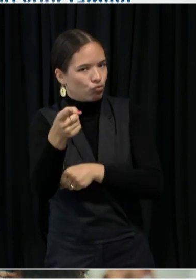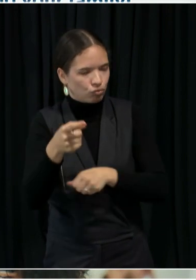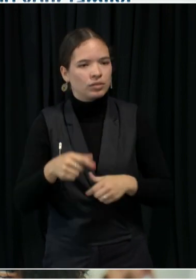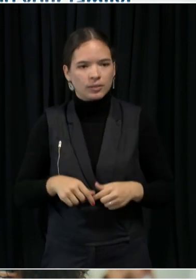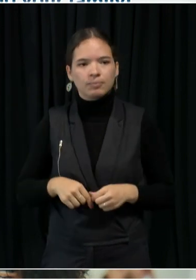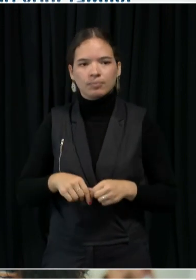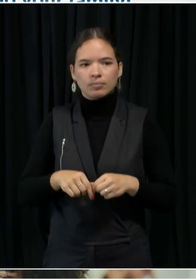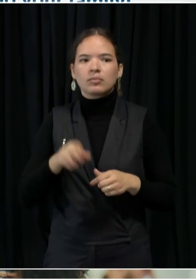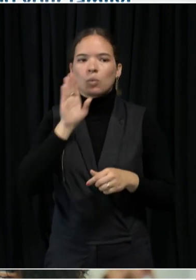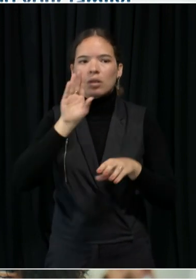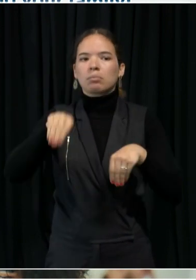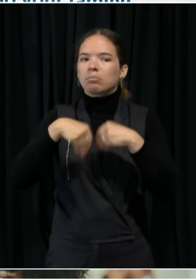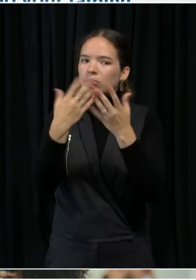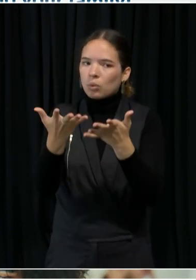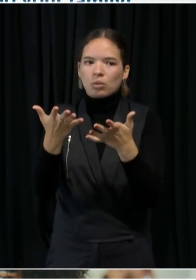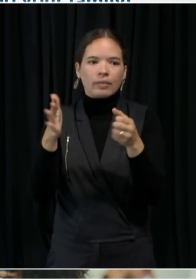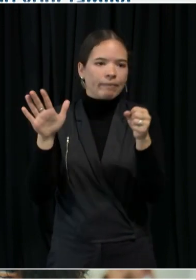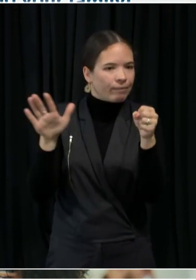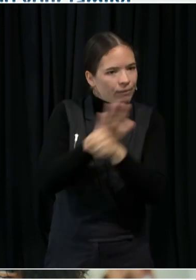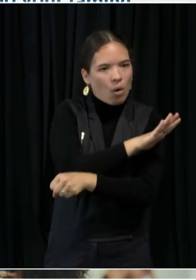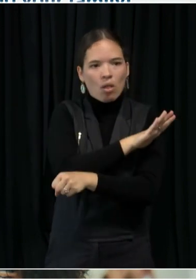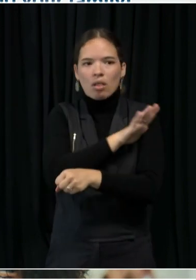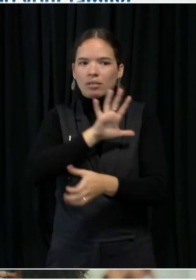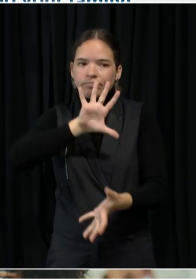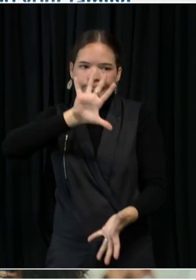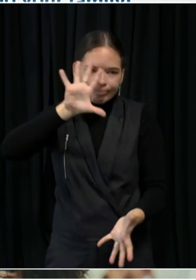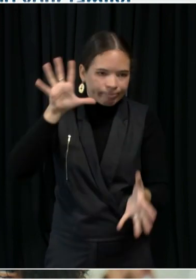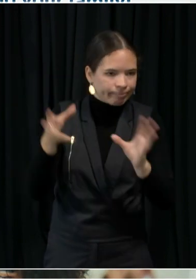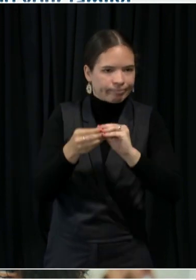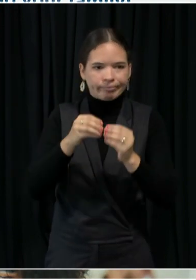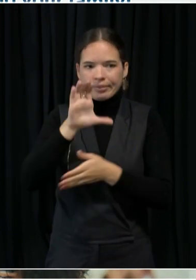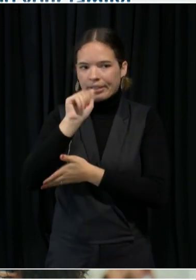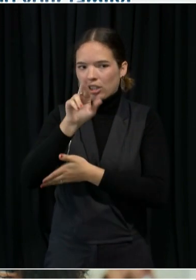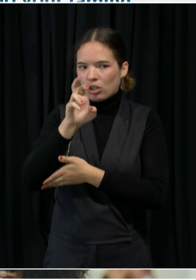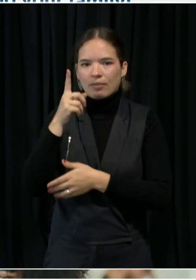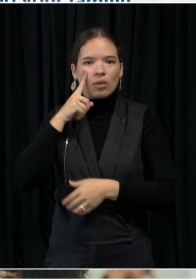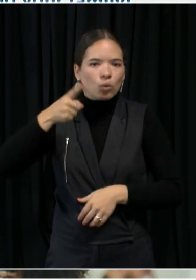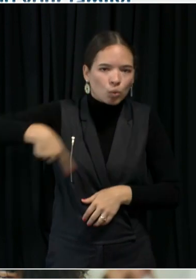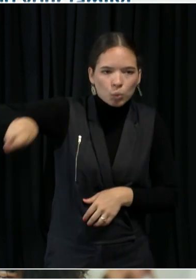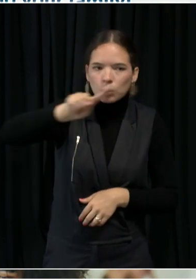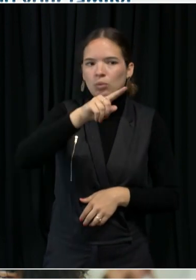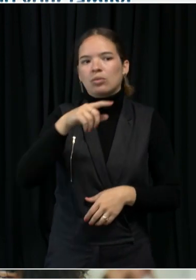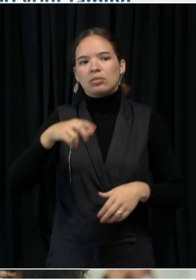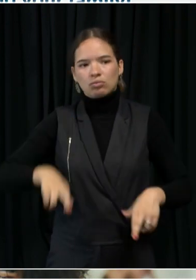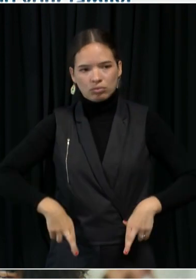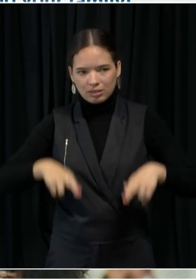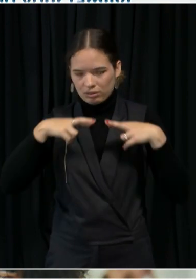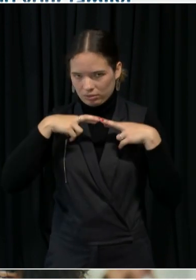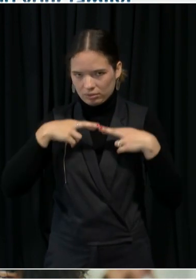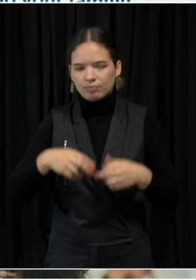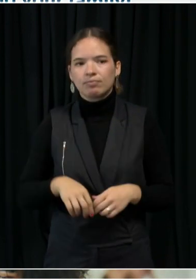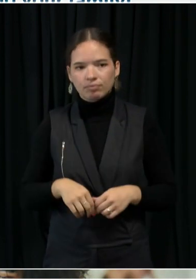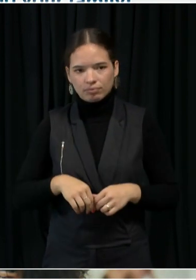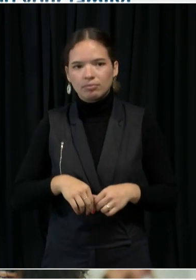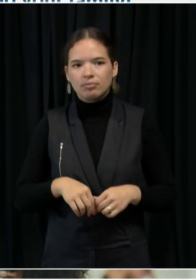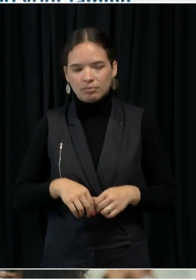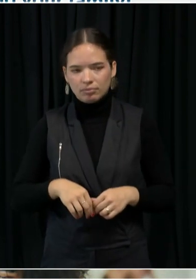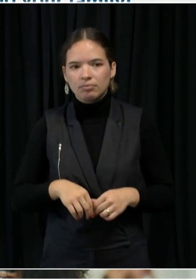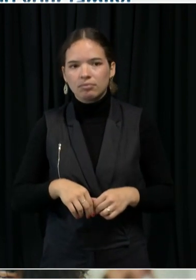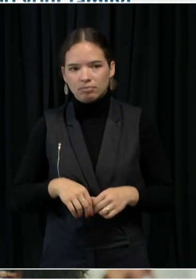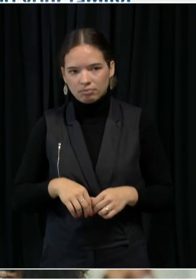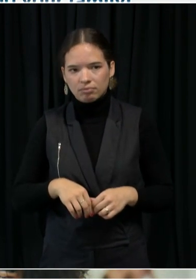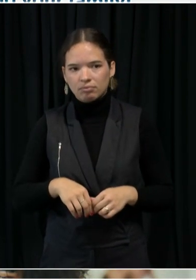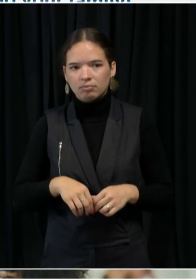district residents. The development of this comprehensive network of care will allow individuals, as you heard the mayor say, get the